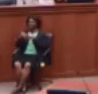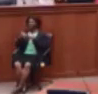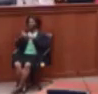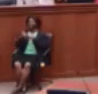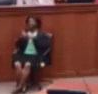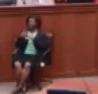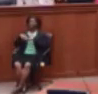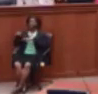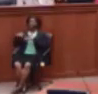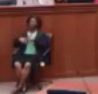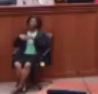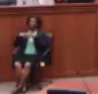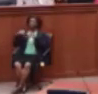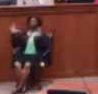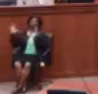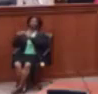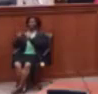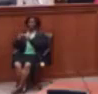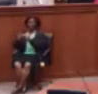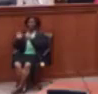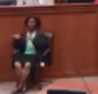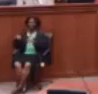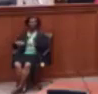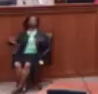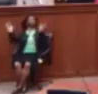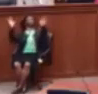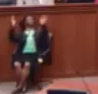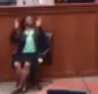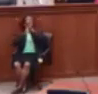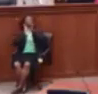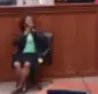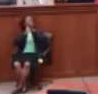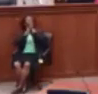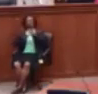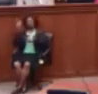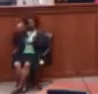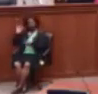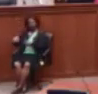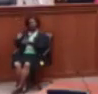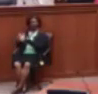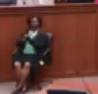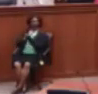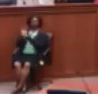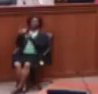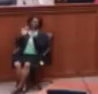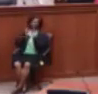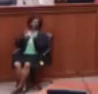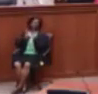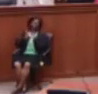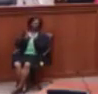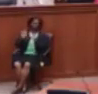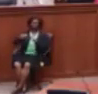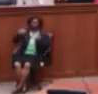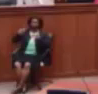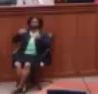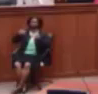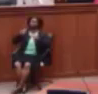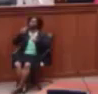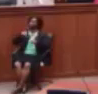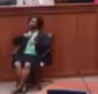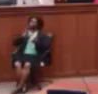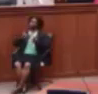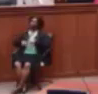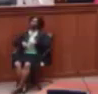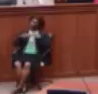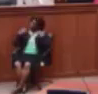Jumpstart convention, and we are going to start with quick win changes immediately, updating our website.